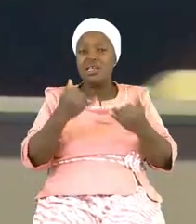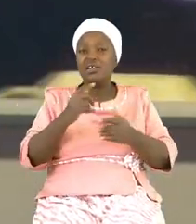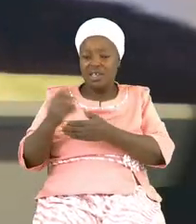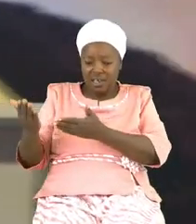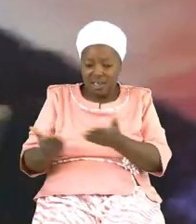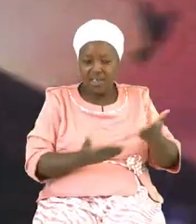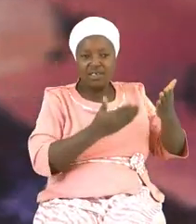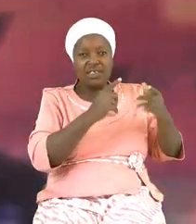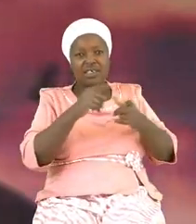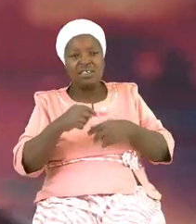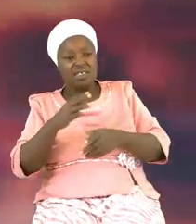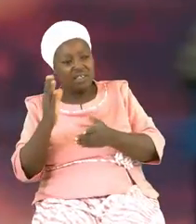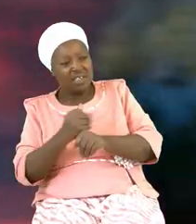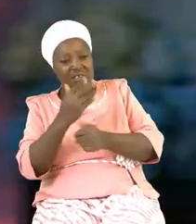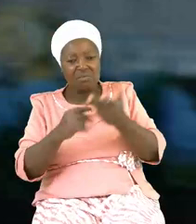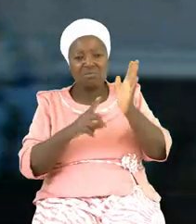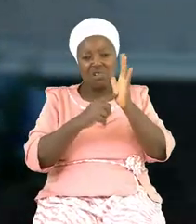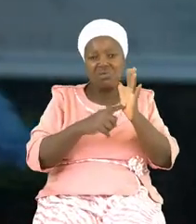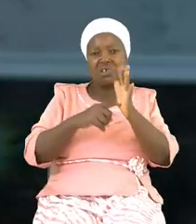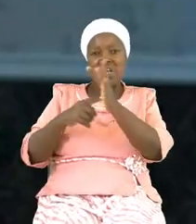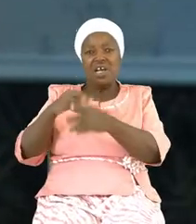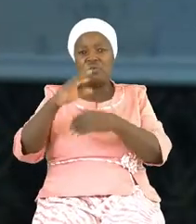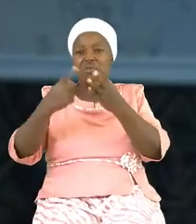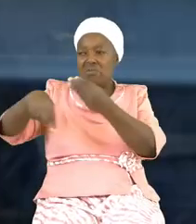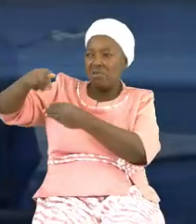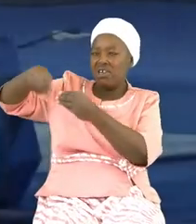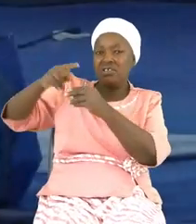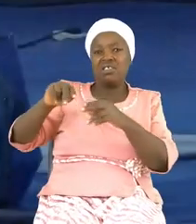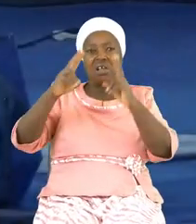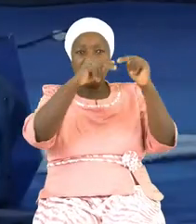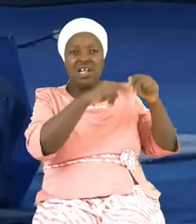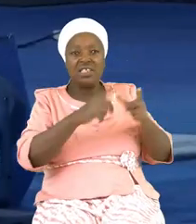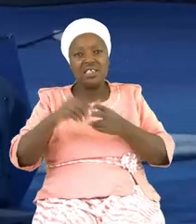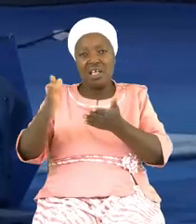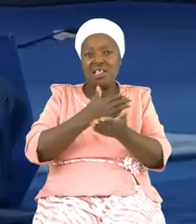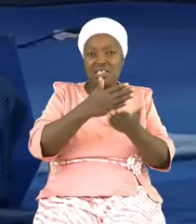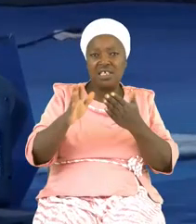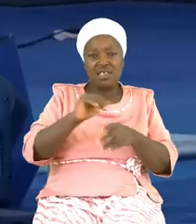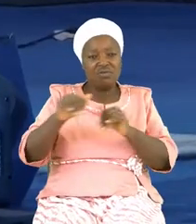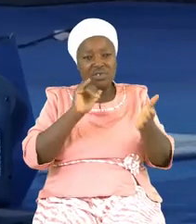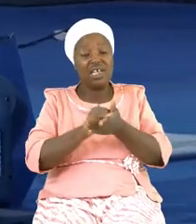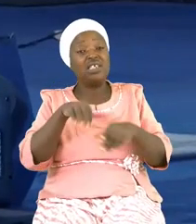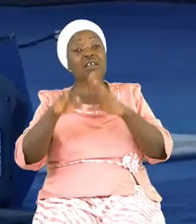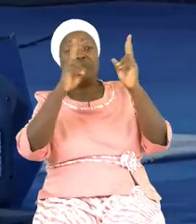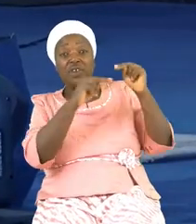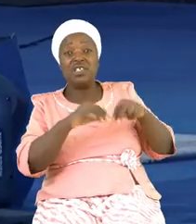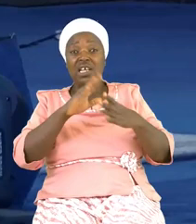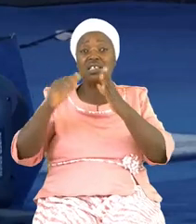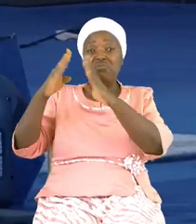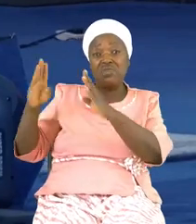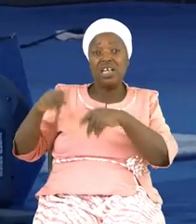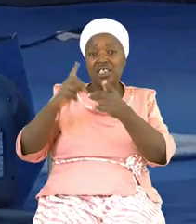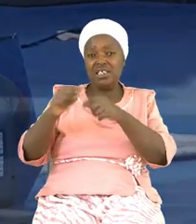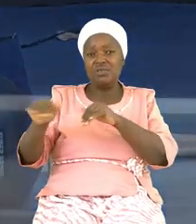leaves and all that, and they go around the town and they sing, they do that in the village, and then they make the sign of the cross